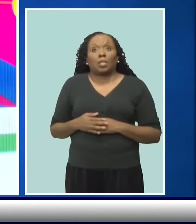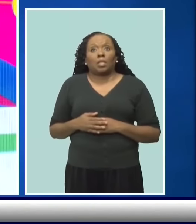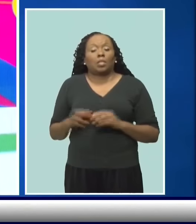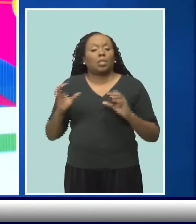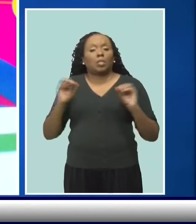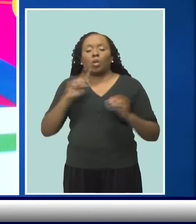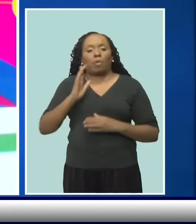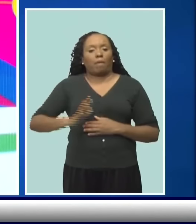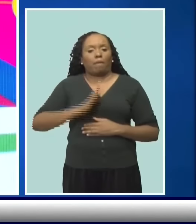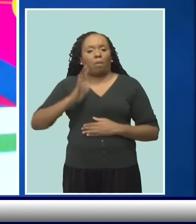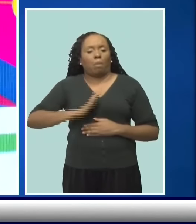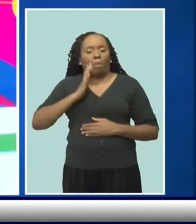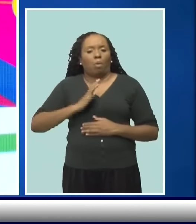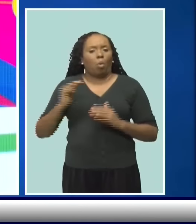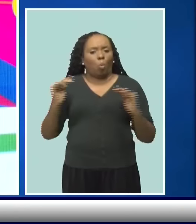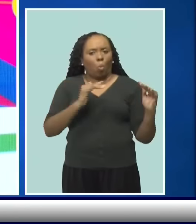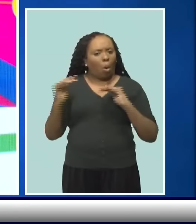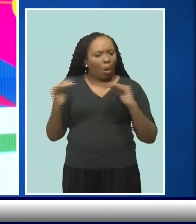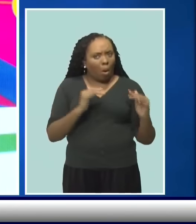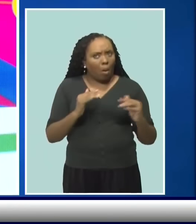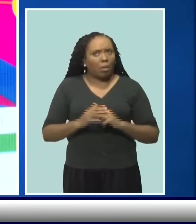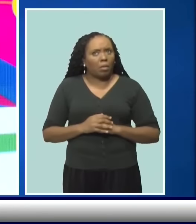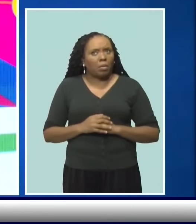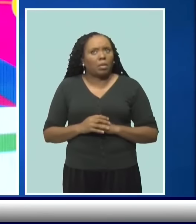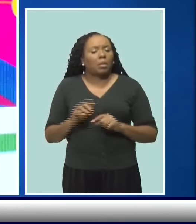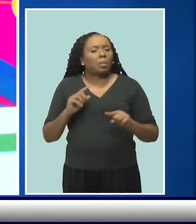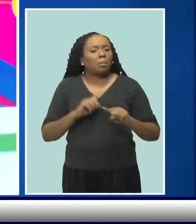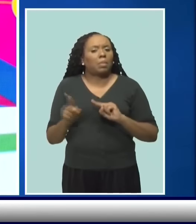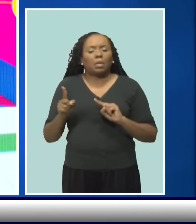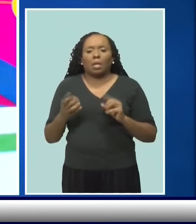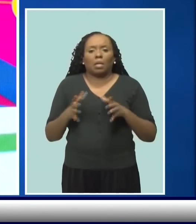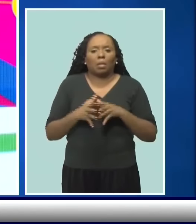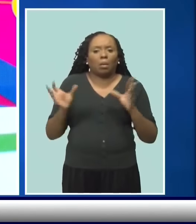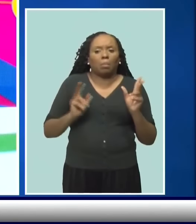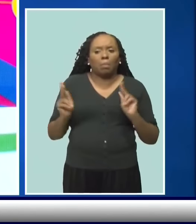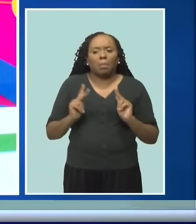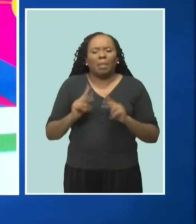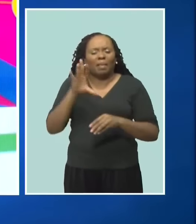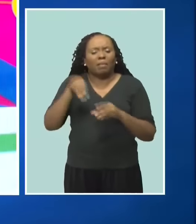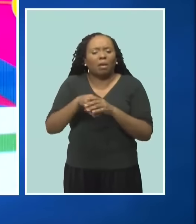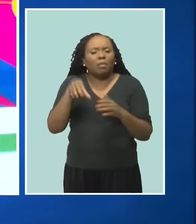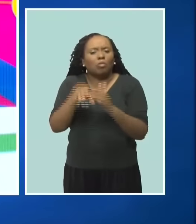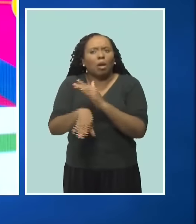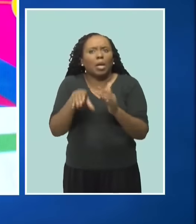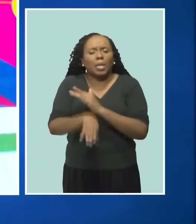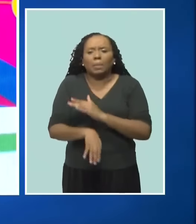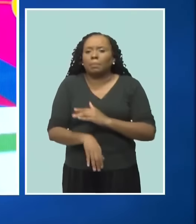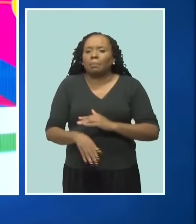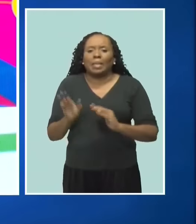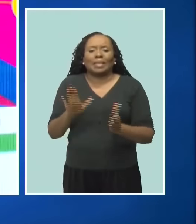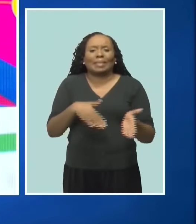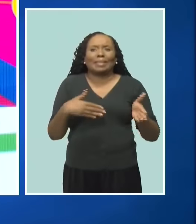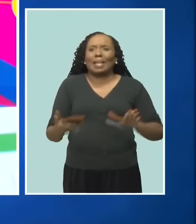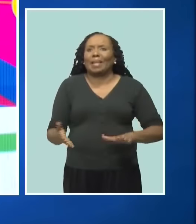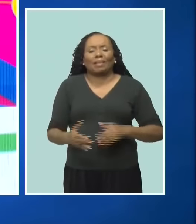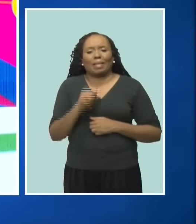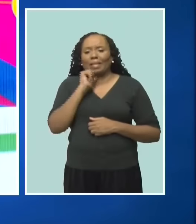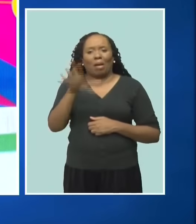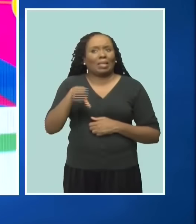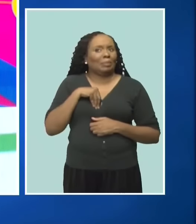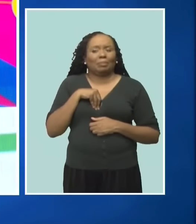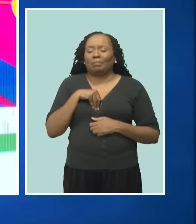hemisphere, but the scale of death from crime is unacceptable in almost every